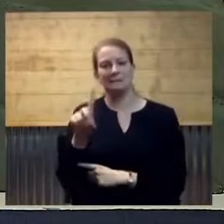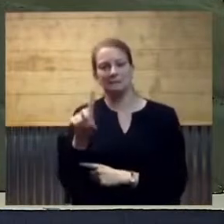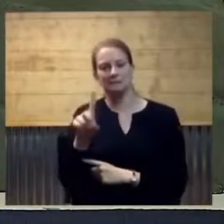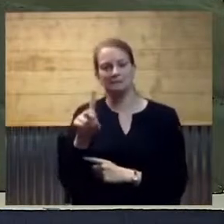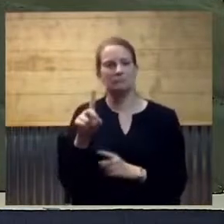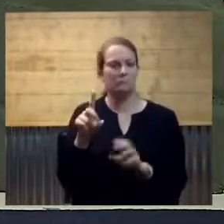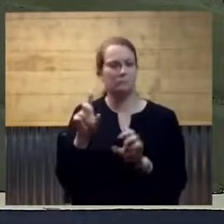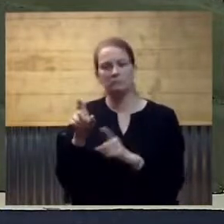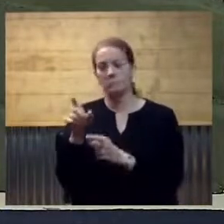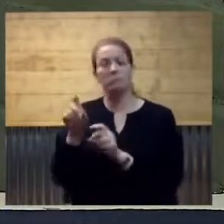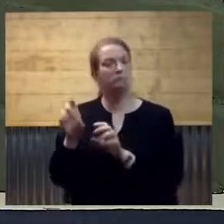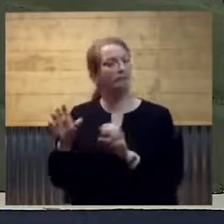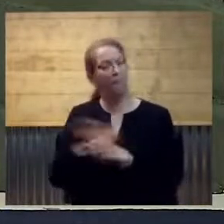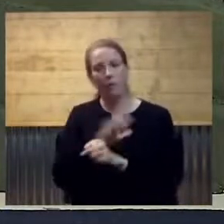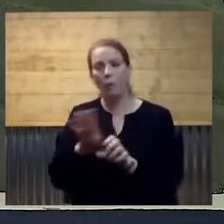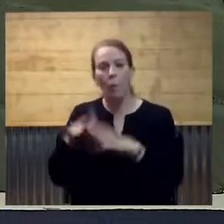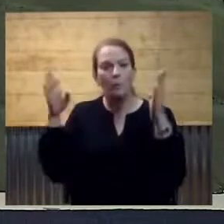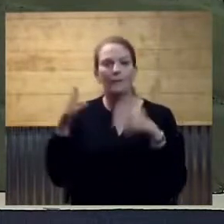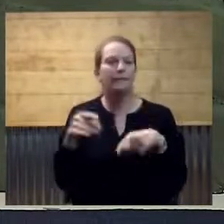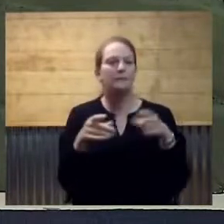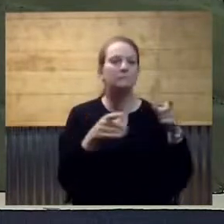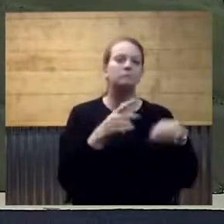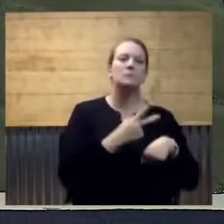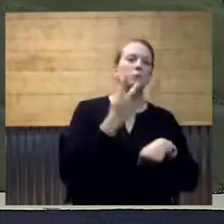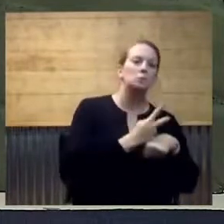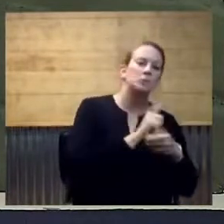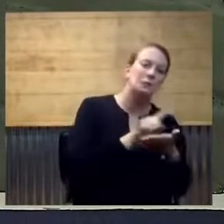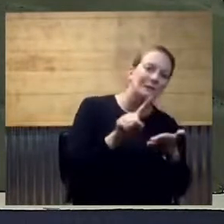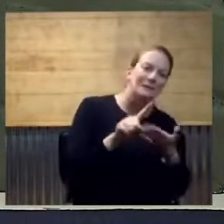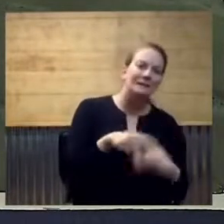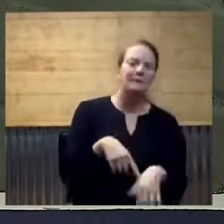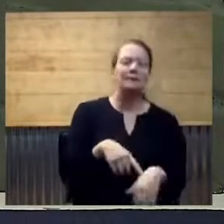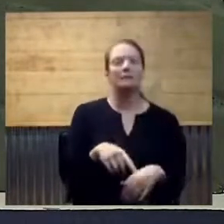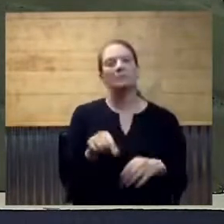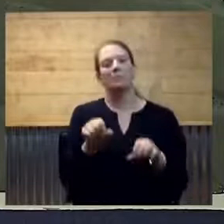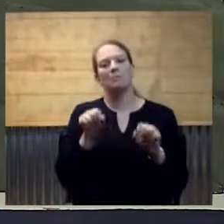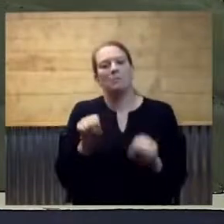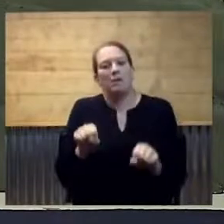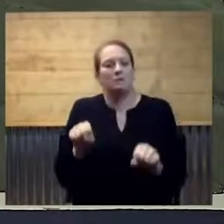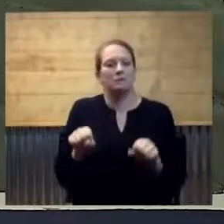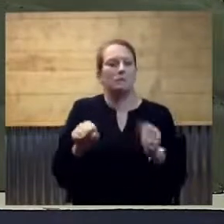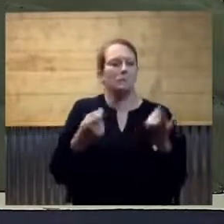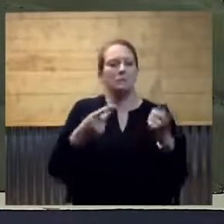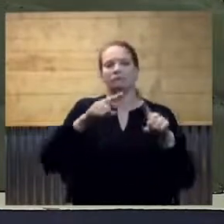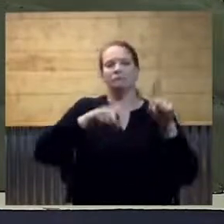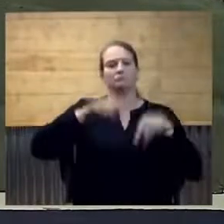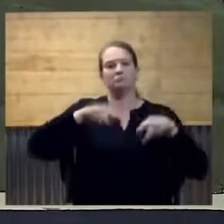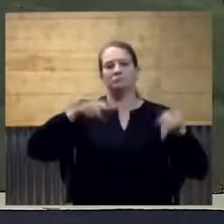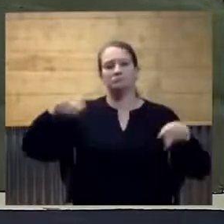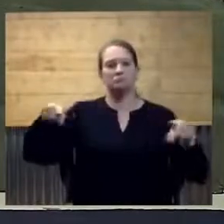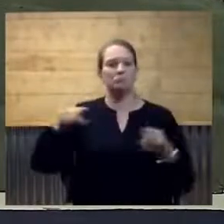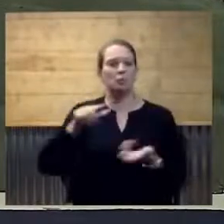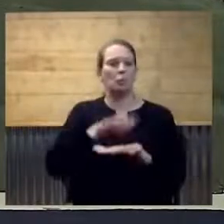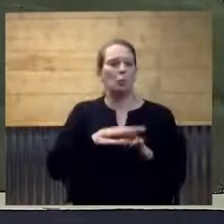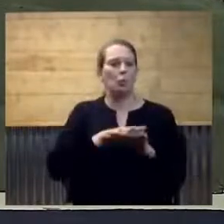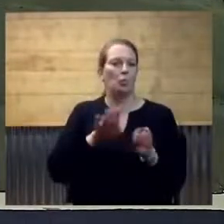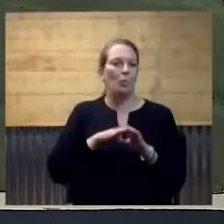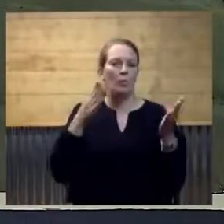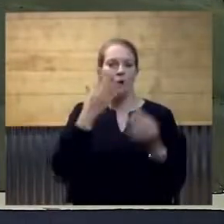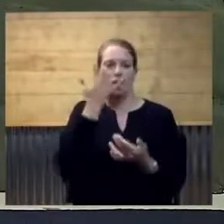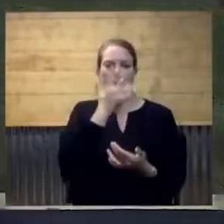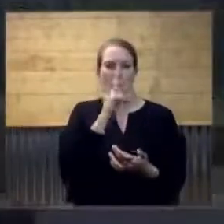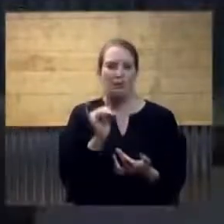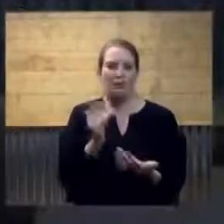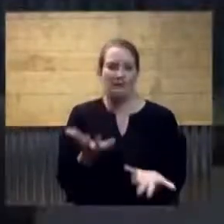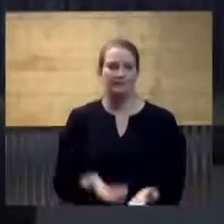could have a differential of infection rates and therefore a differential in how schools reopen.